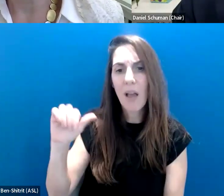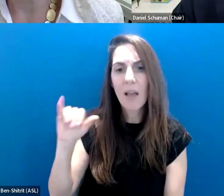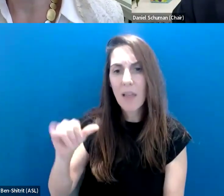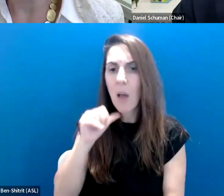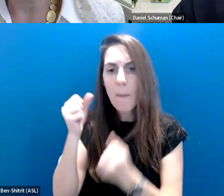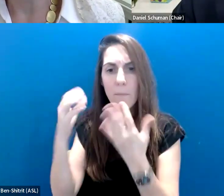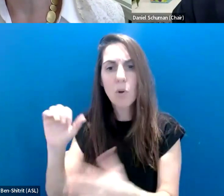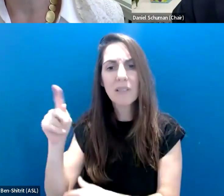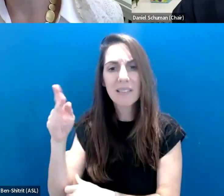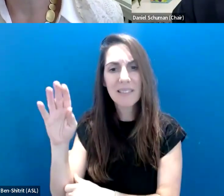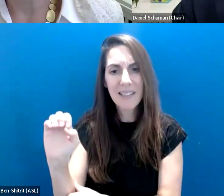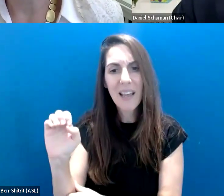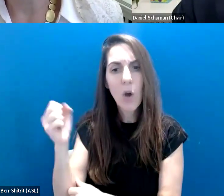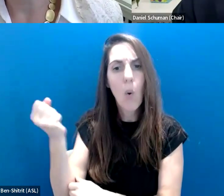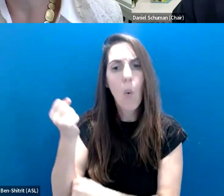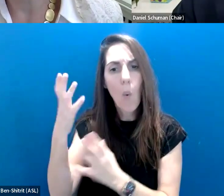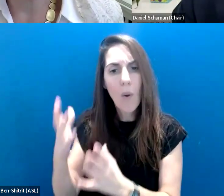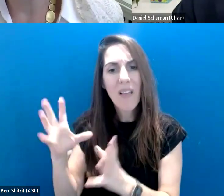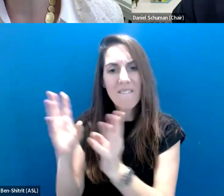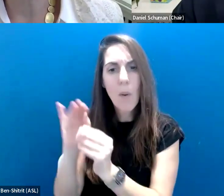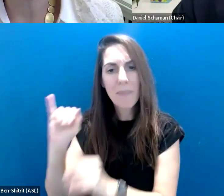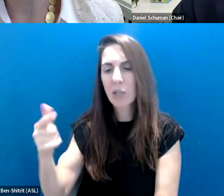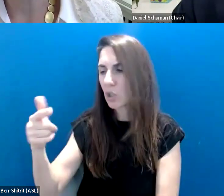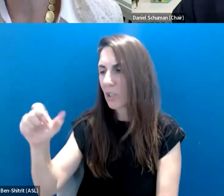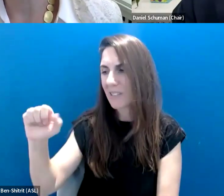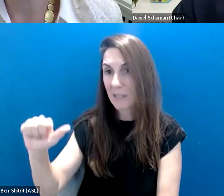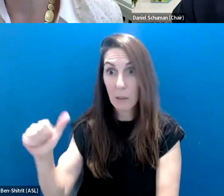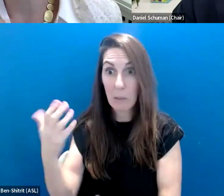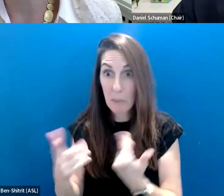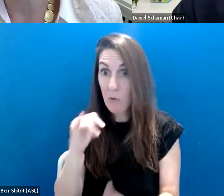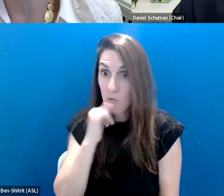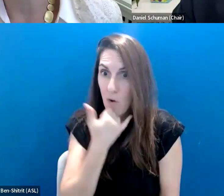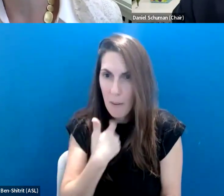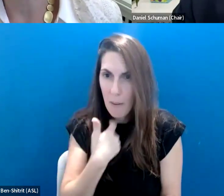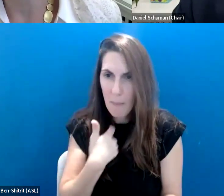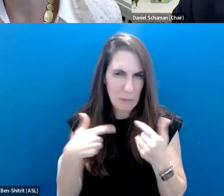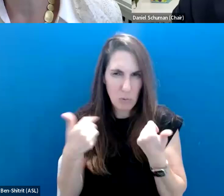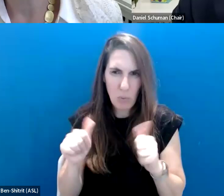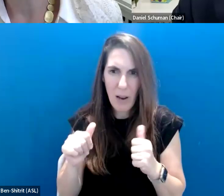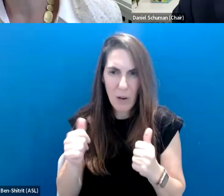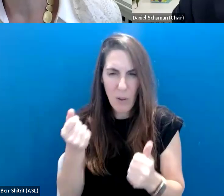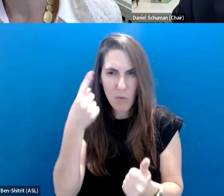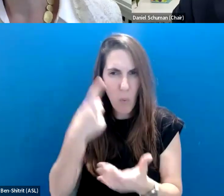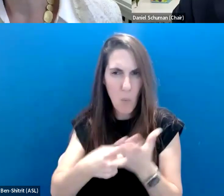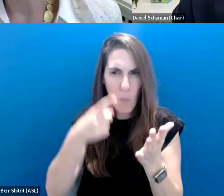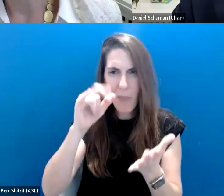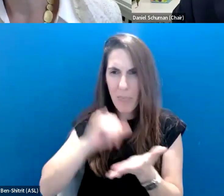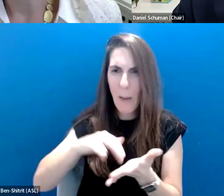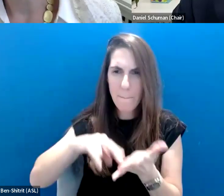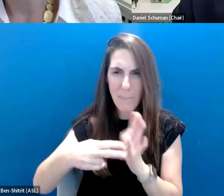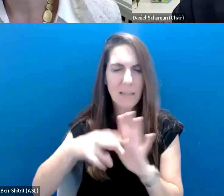that's at GSA. So I was trying to understand what, maybe you misspoke, but I was trying to understand what that meant. No, and